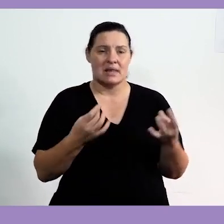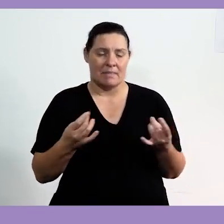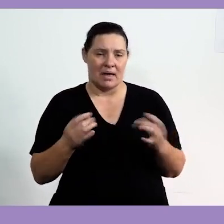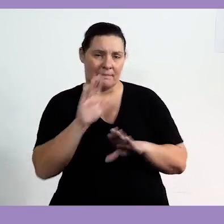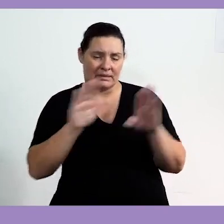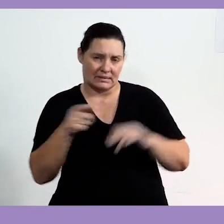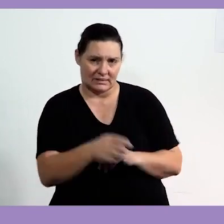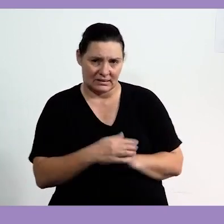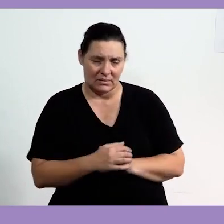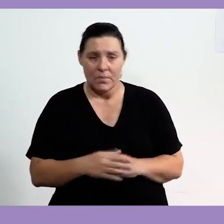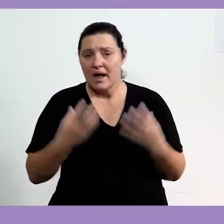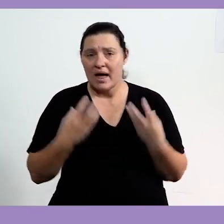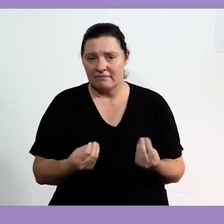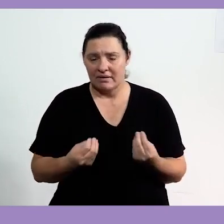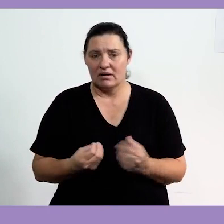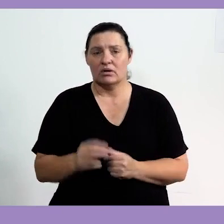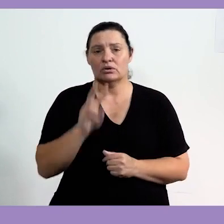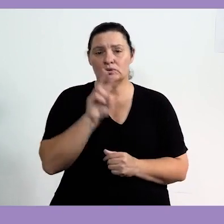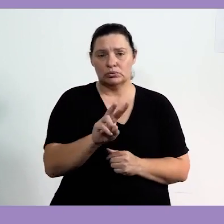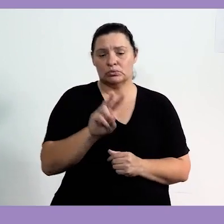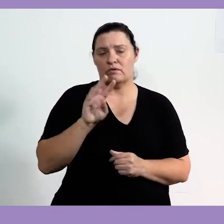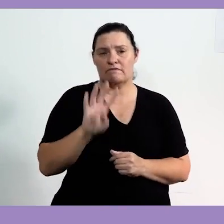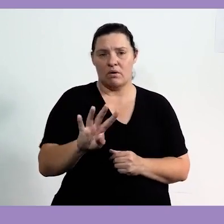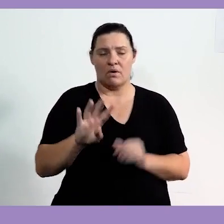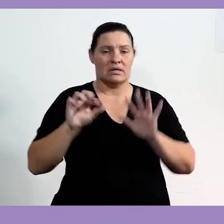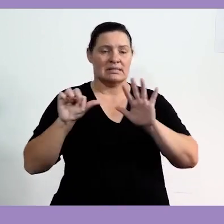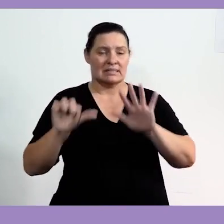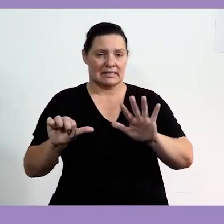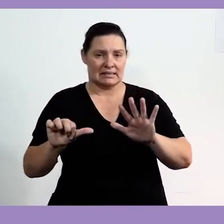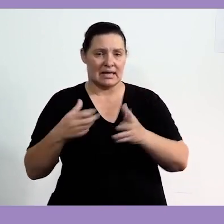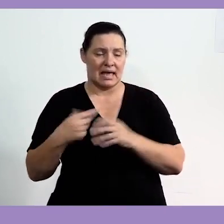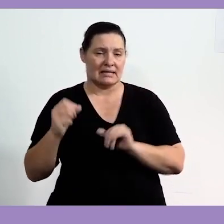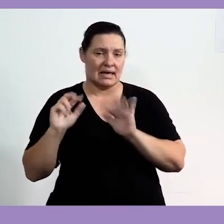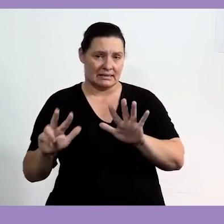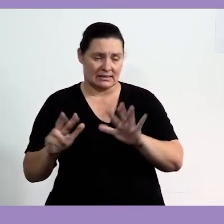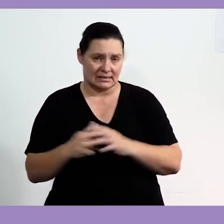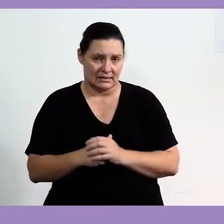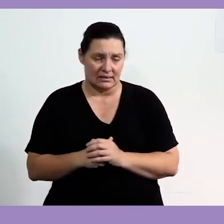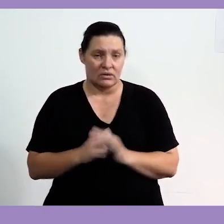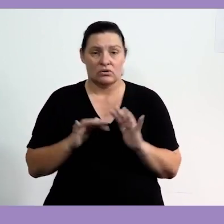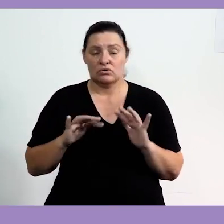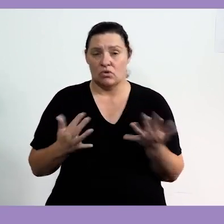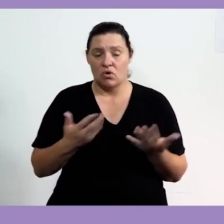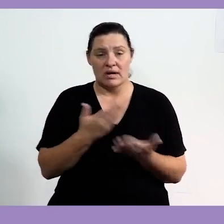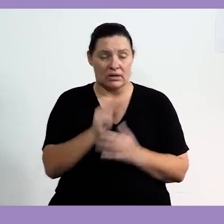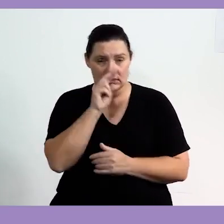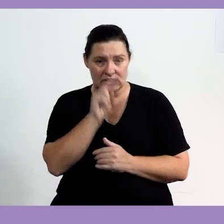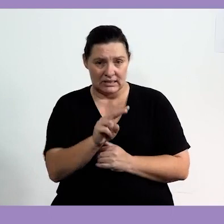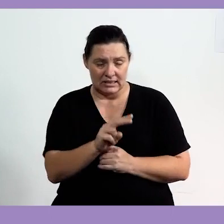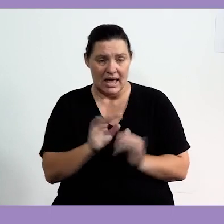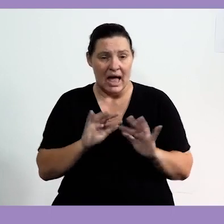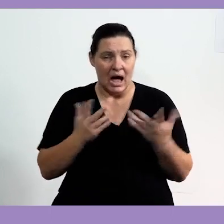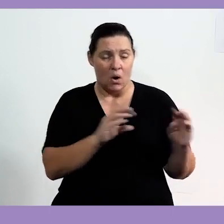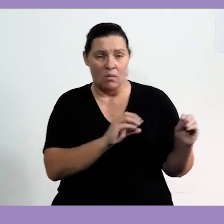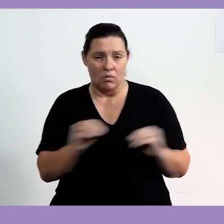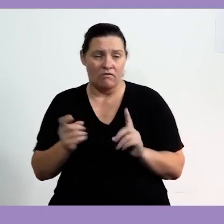following numeric patterns. We have here 2, 4, 6, and 8. So can you